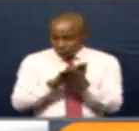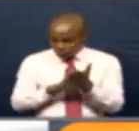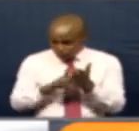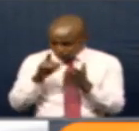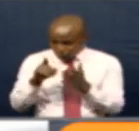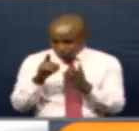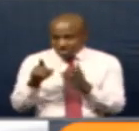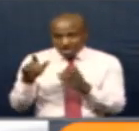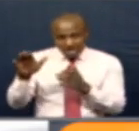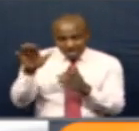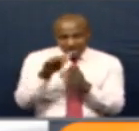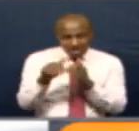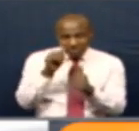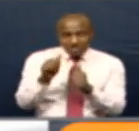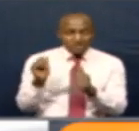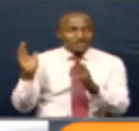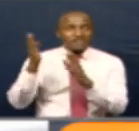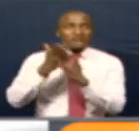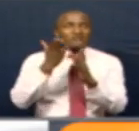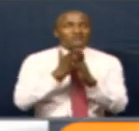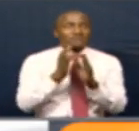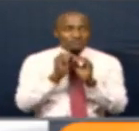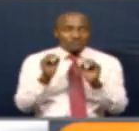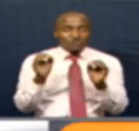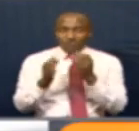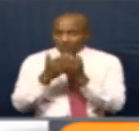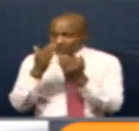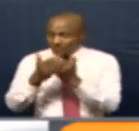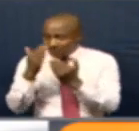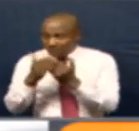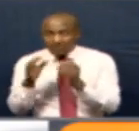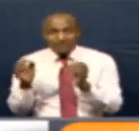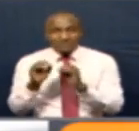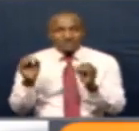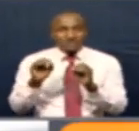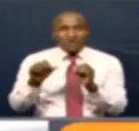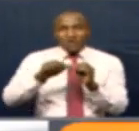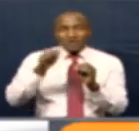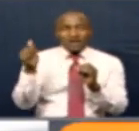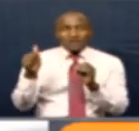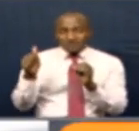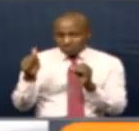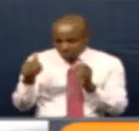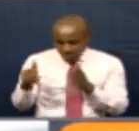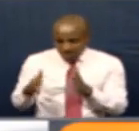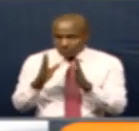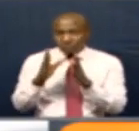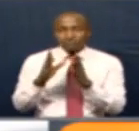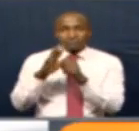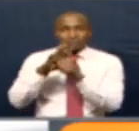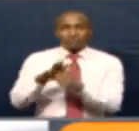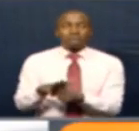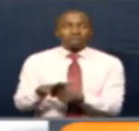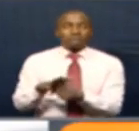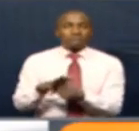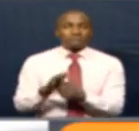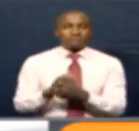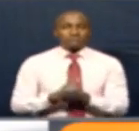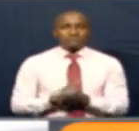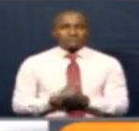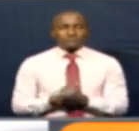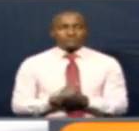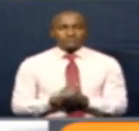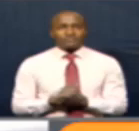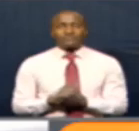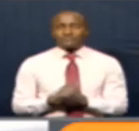no interference, favoritism, or any other lens within which that is being viewed mm-hmm. in order